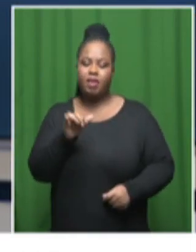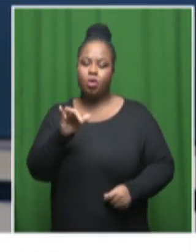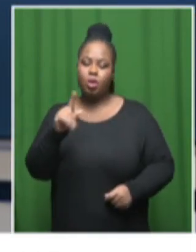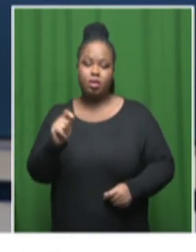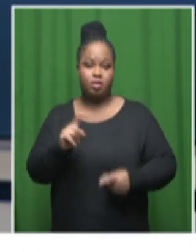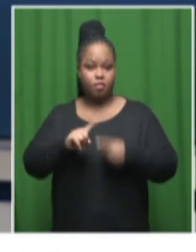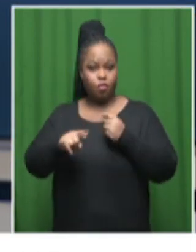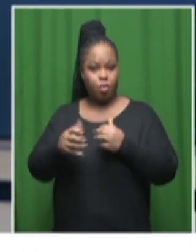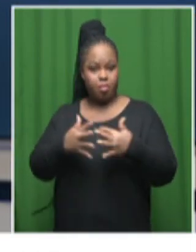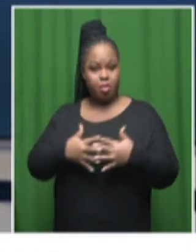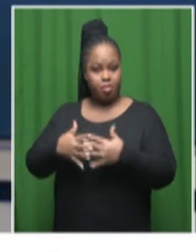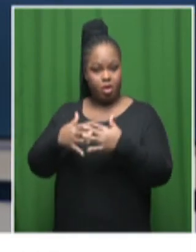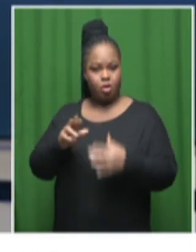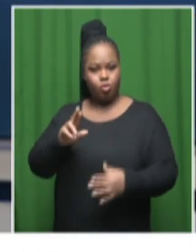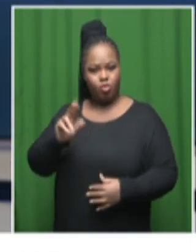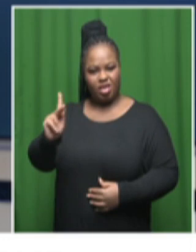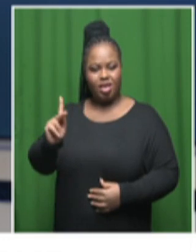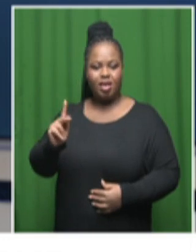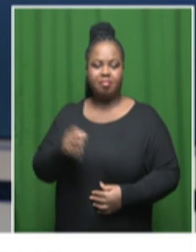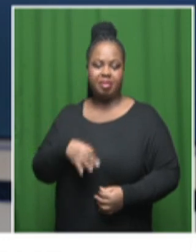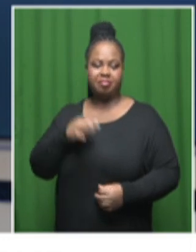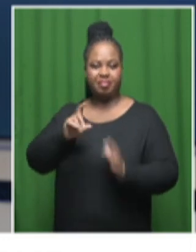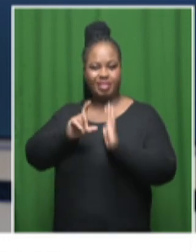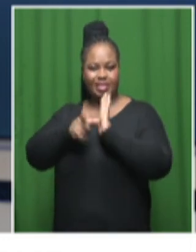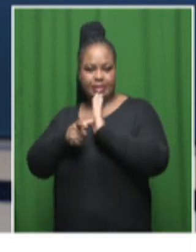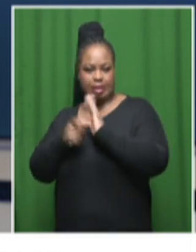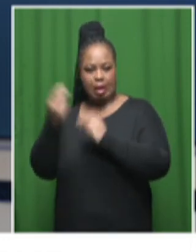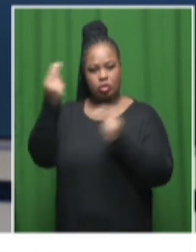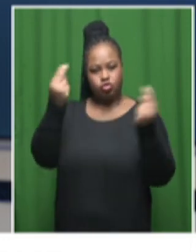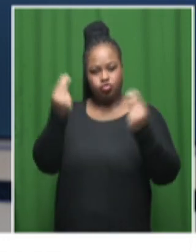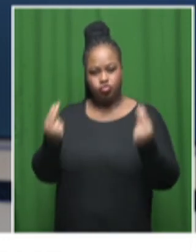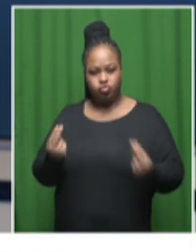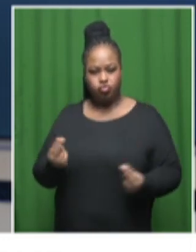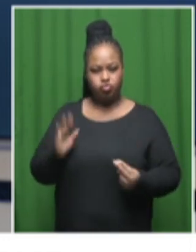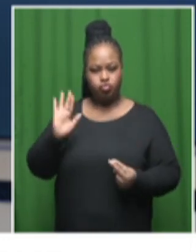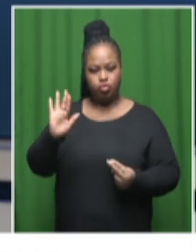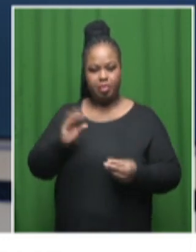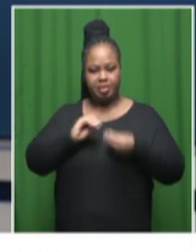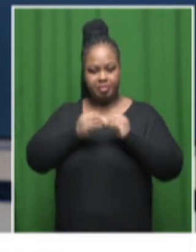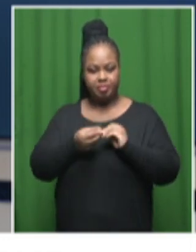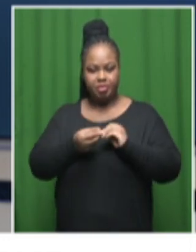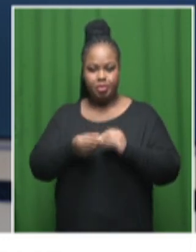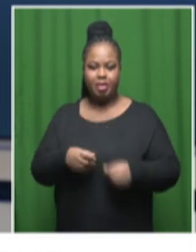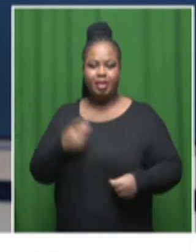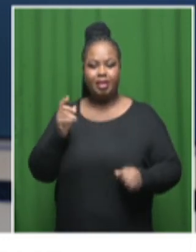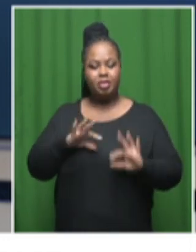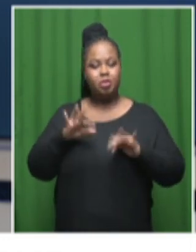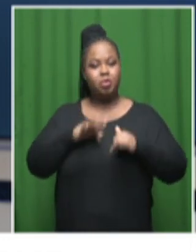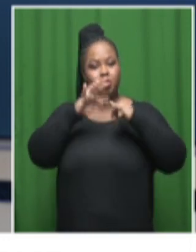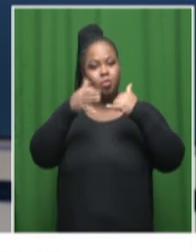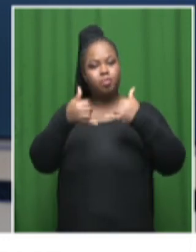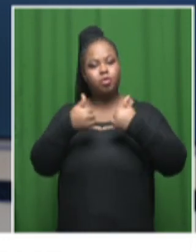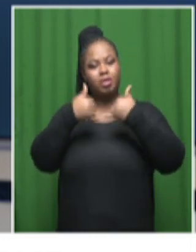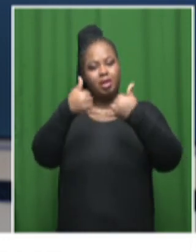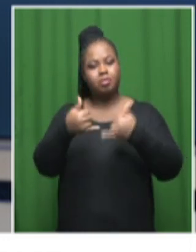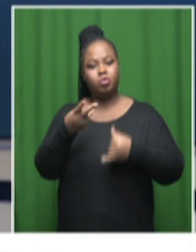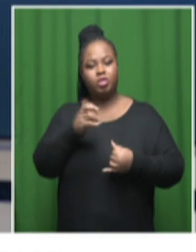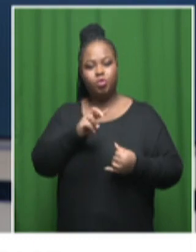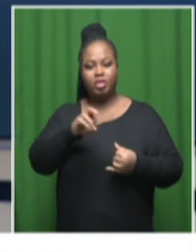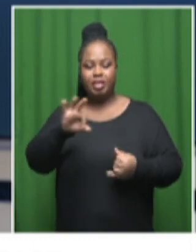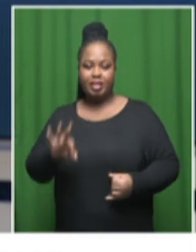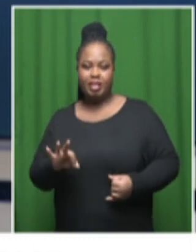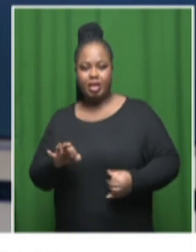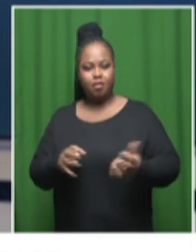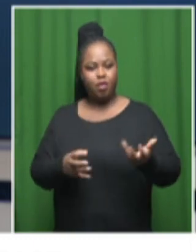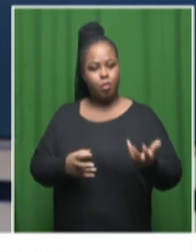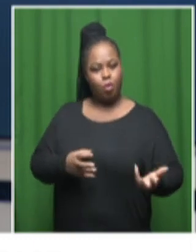UK was the winner who designed Letsatsi, looking beautiful. They're also holding the Netball World Cup 2023 ball, which was unveiled last